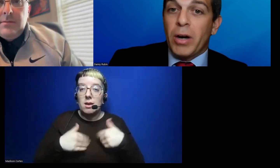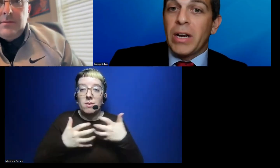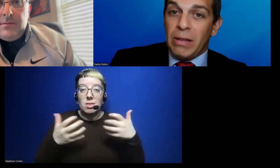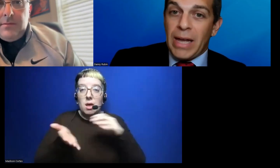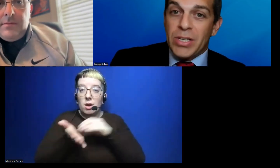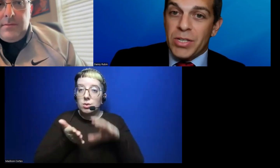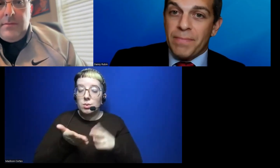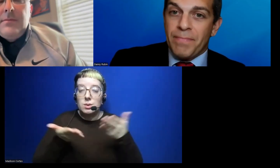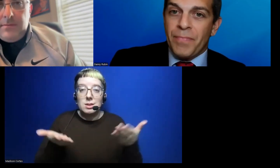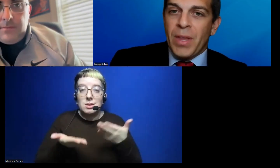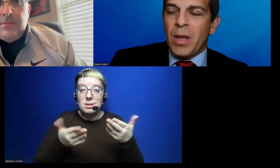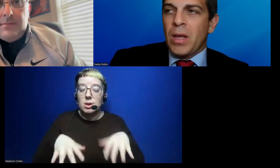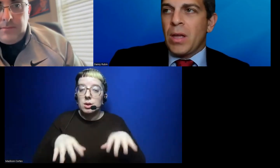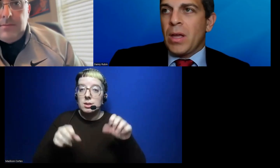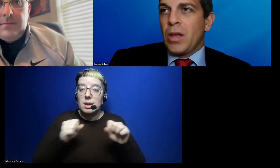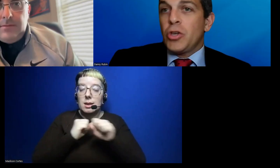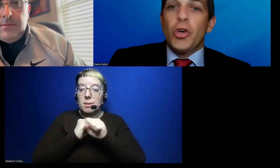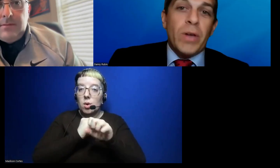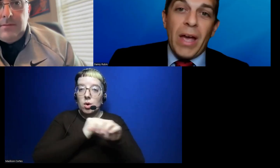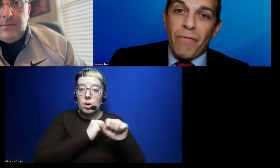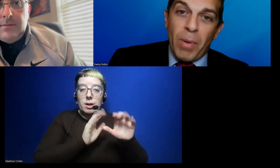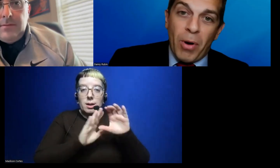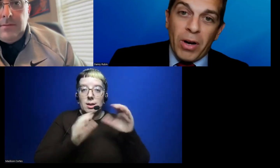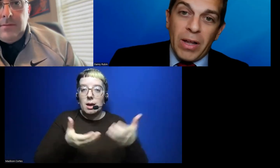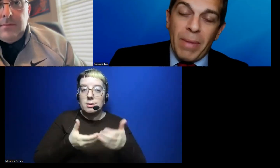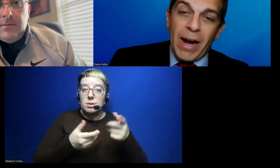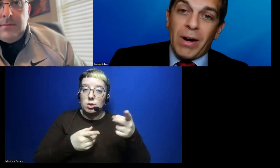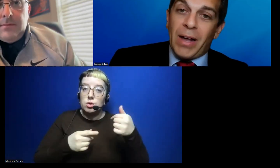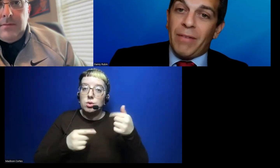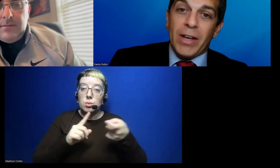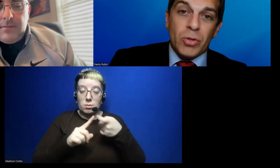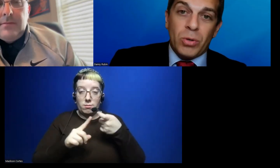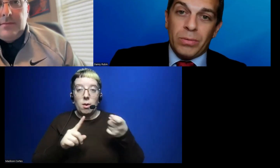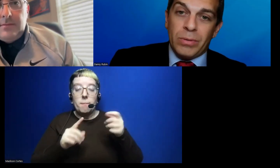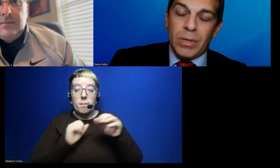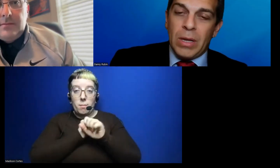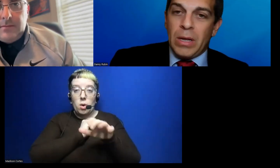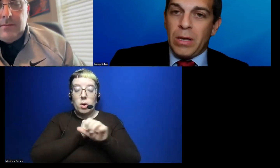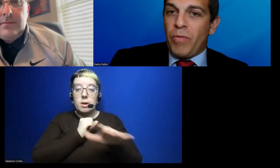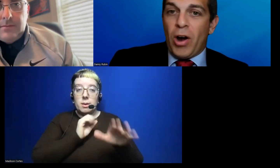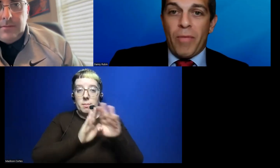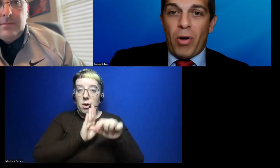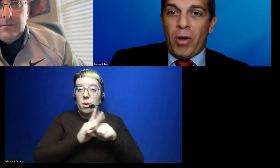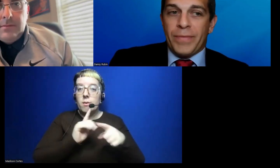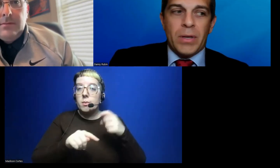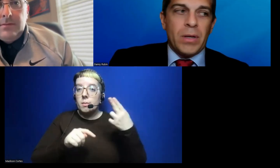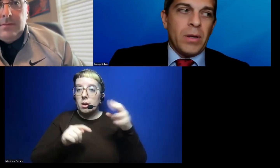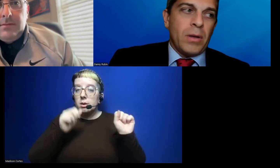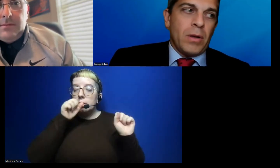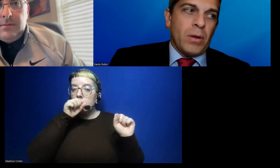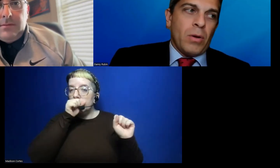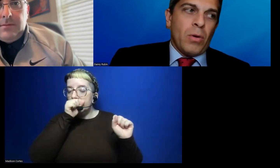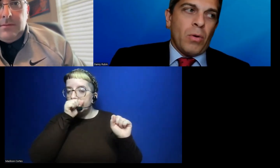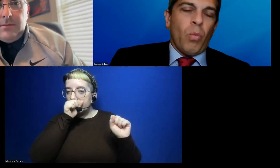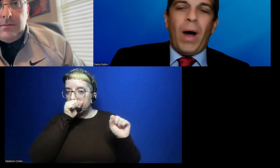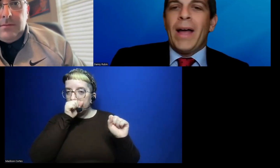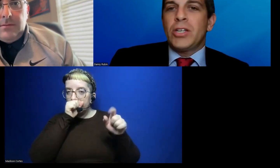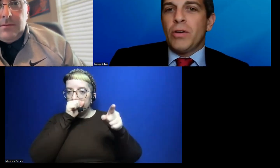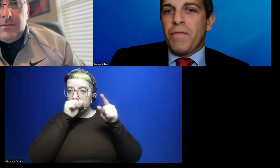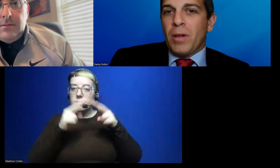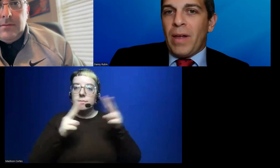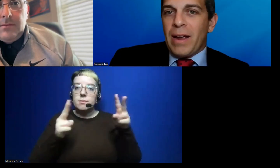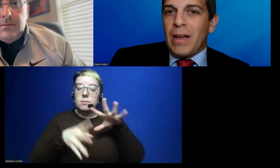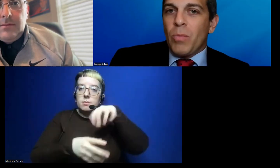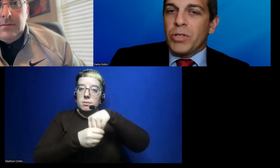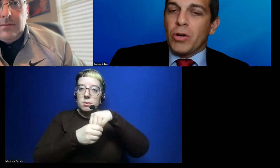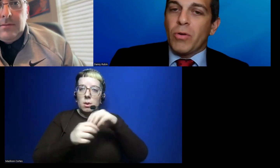taking marketing classes. You came from a marketing background out of high school. You were very involved. Why